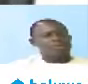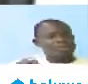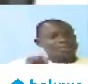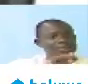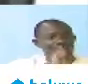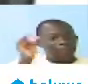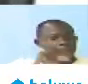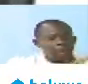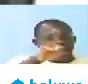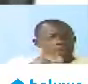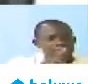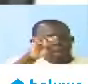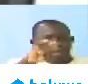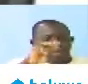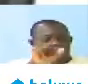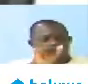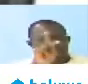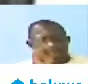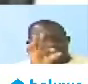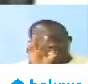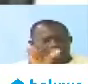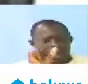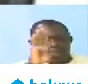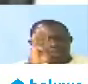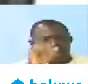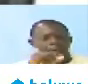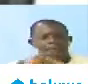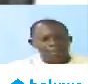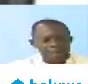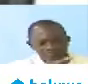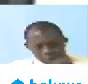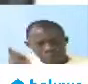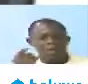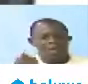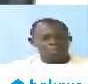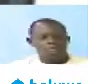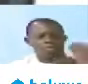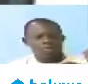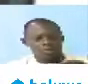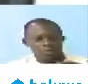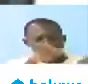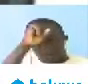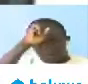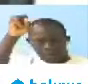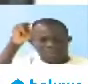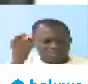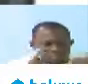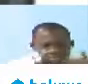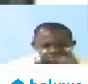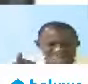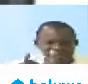that Mataba, so I said they were responsible for the for presidential